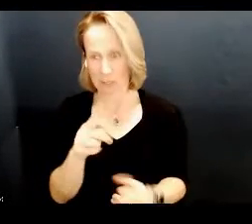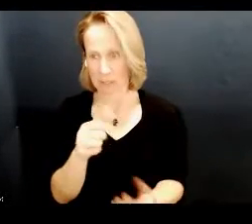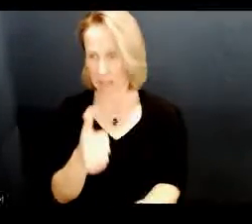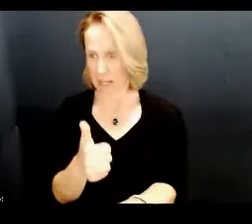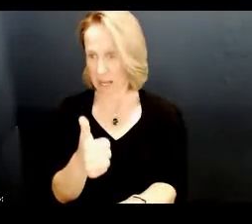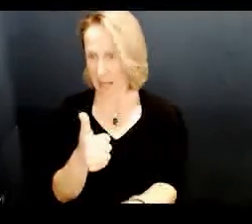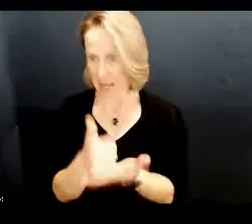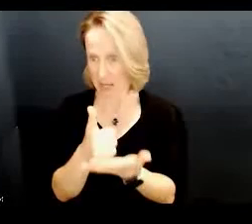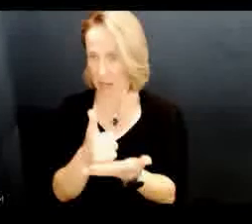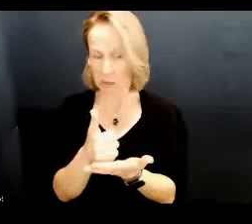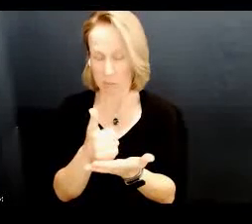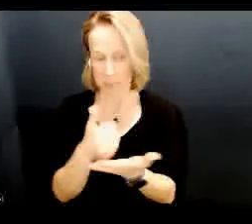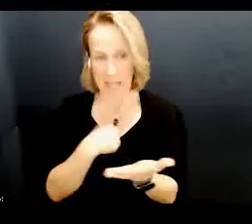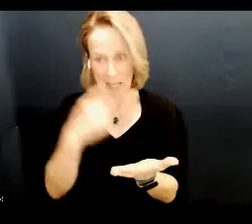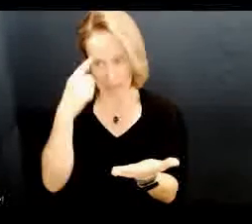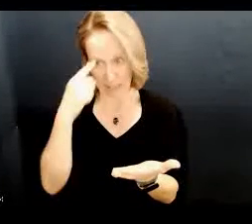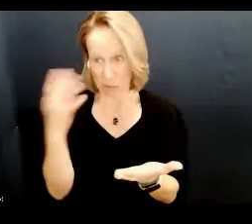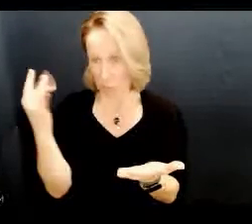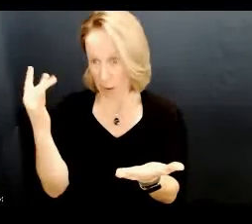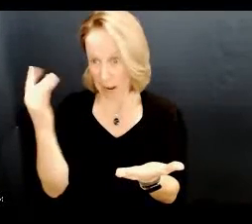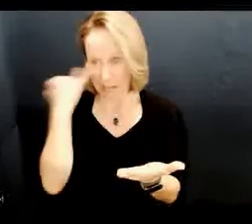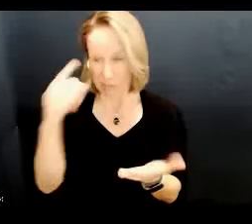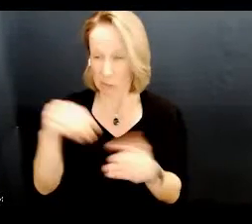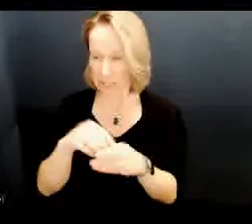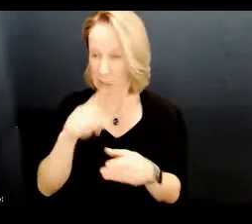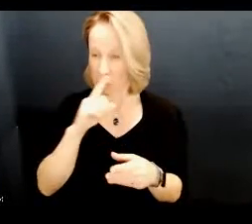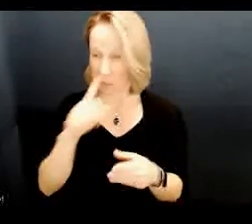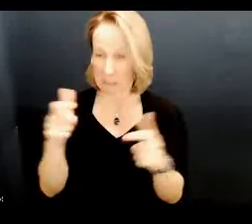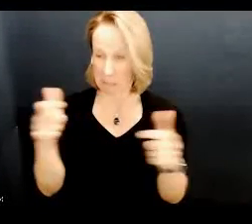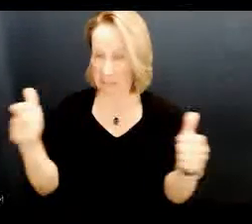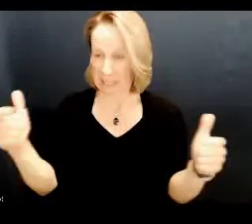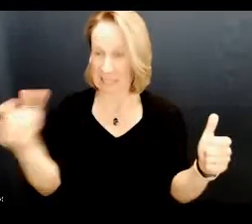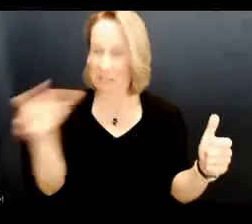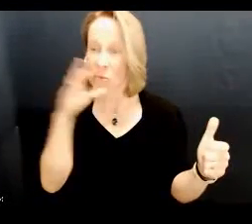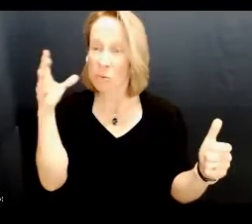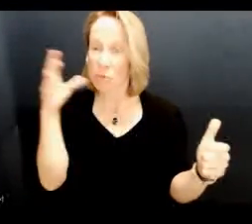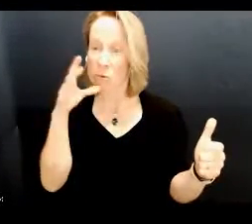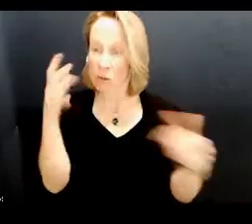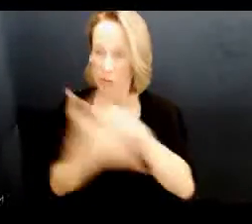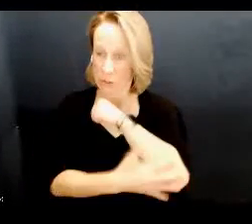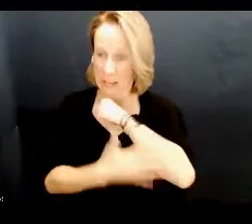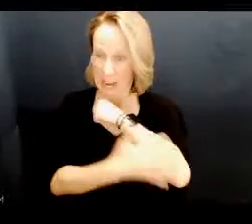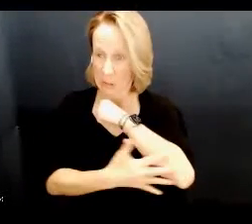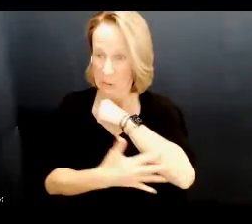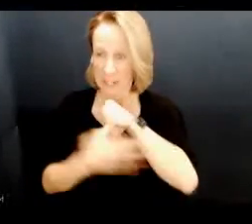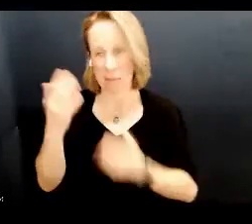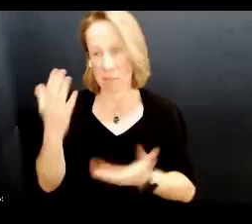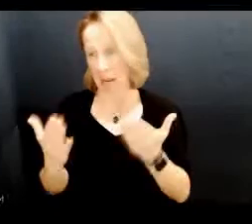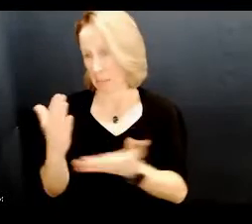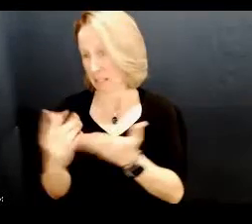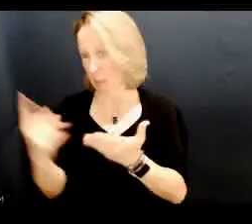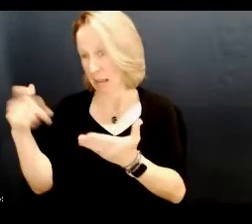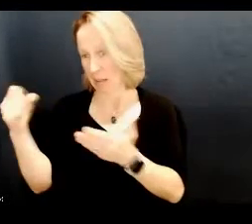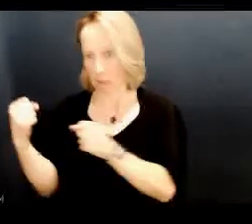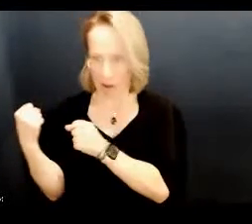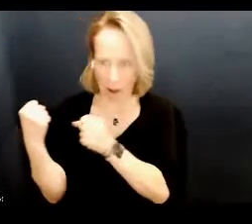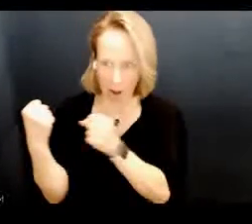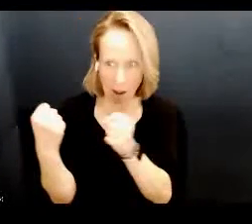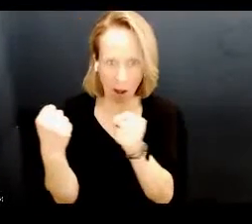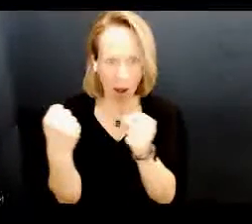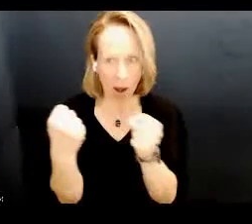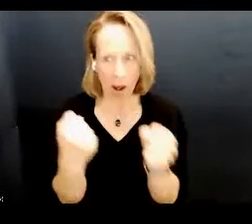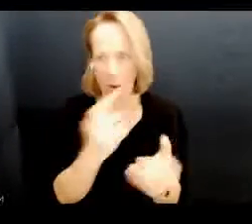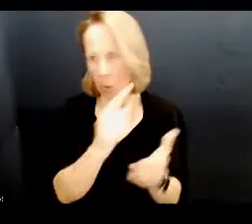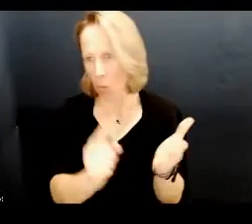rural county, like a really, really big one. And it may be someone would typically have to drive like an hour or an hour and a half to be able to